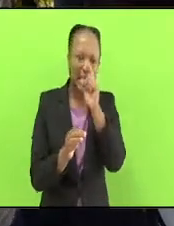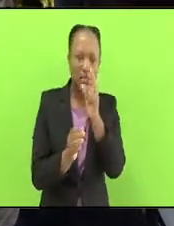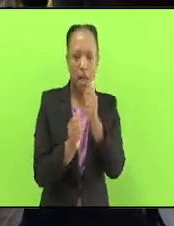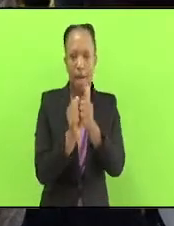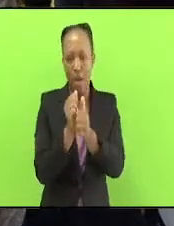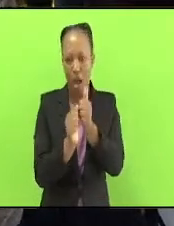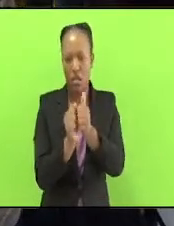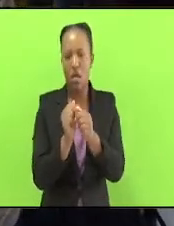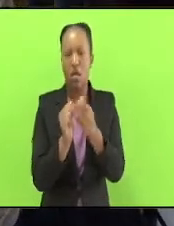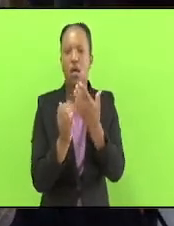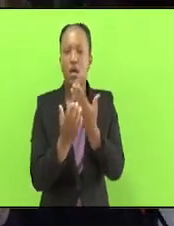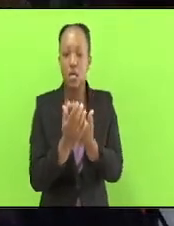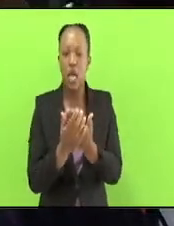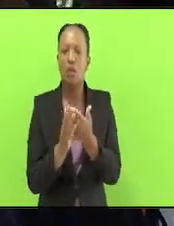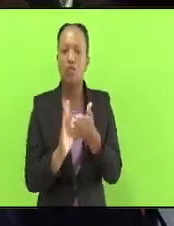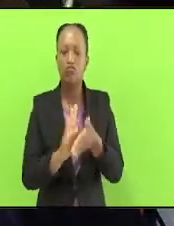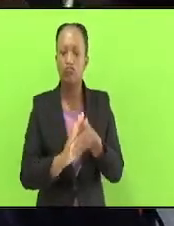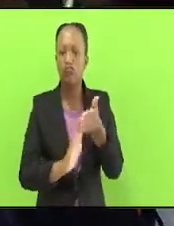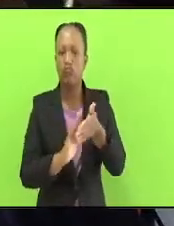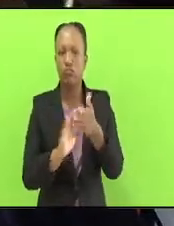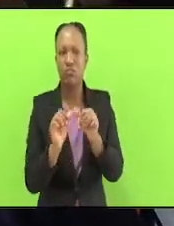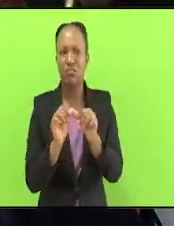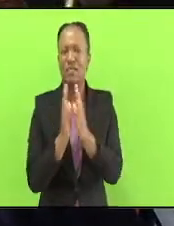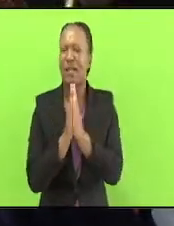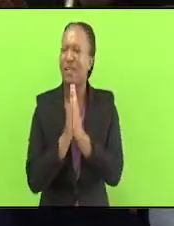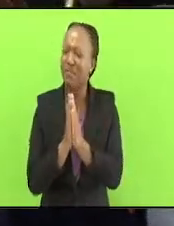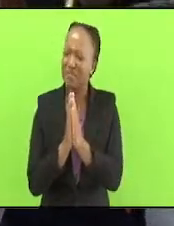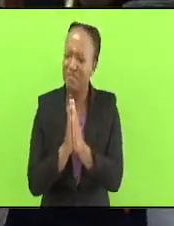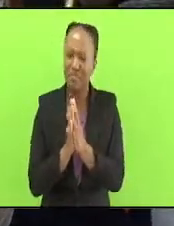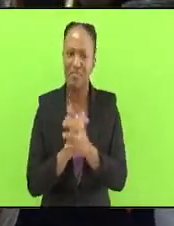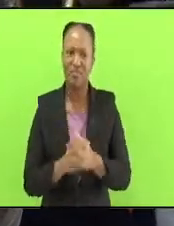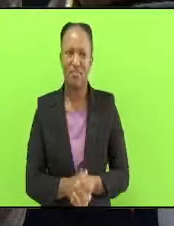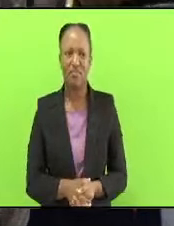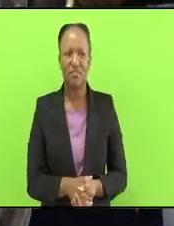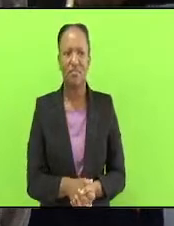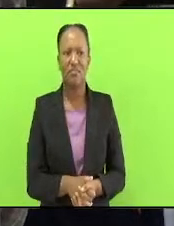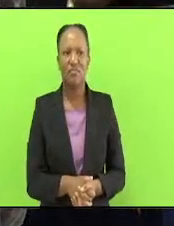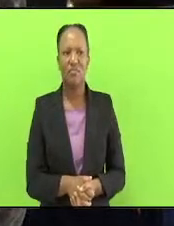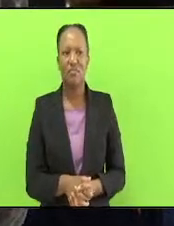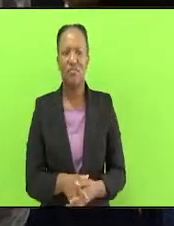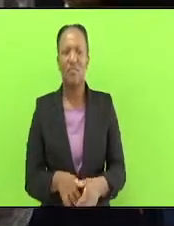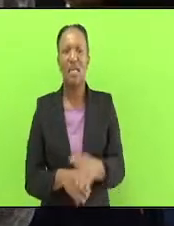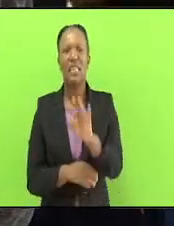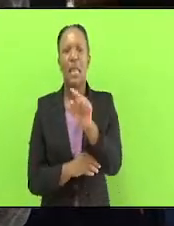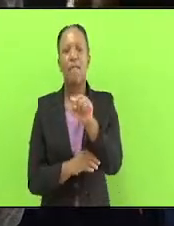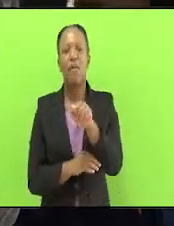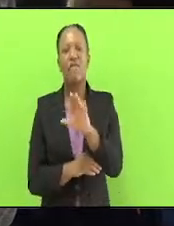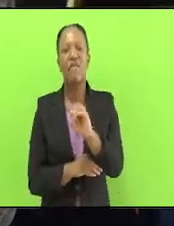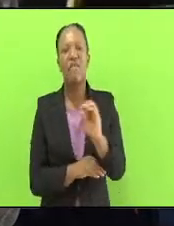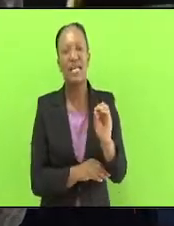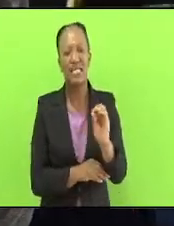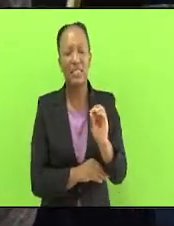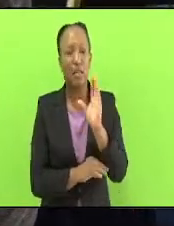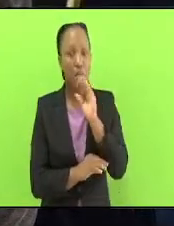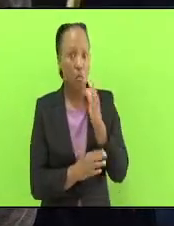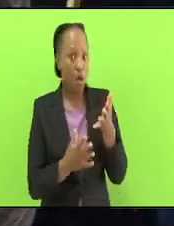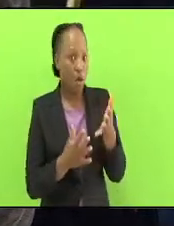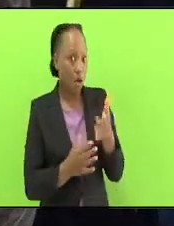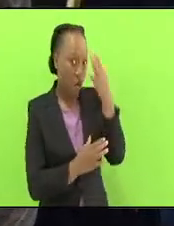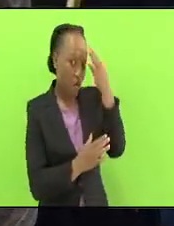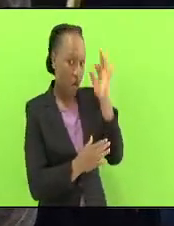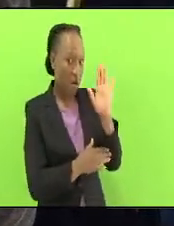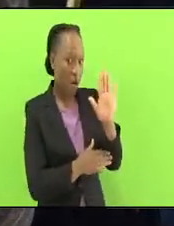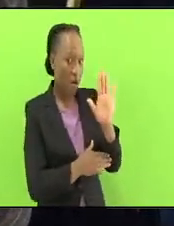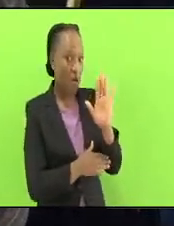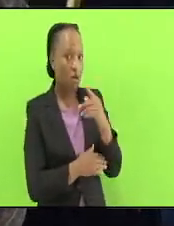ba ba le somewhere ka botshelo. Ra le kopa bagolo, at least that 3.5 e go buang ka yone mo governmenteng gore